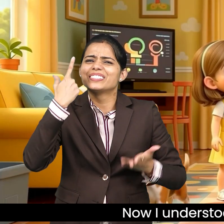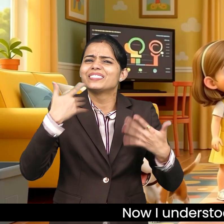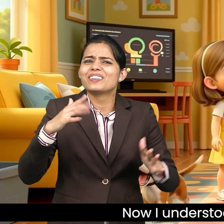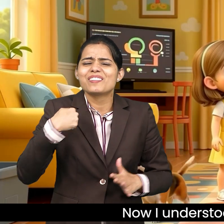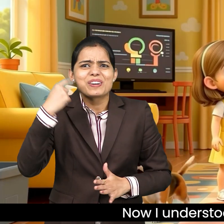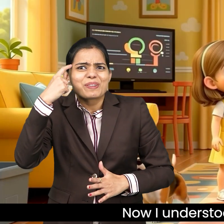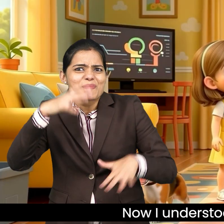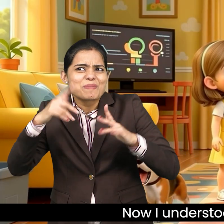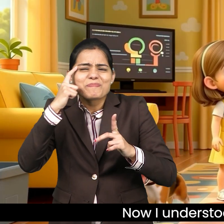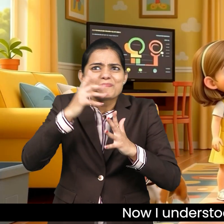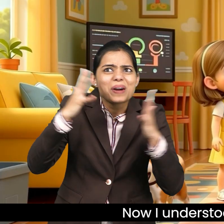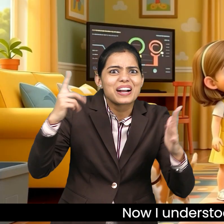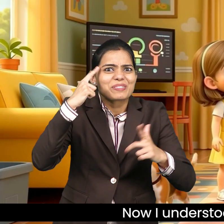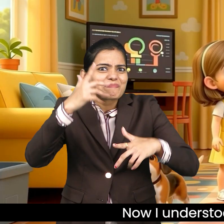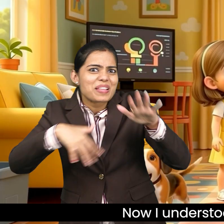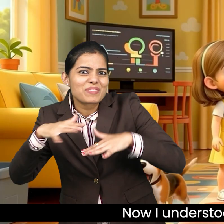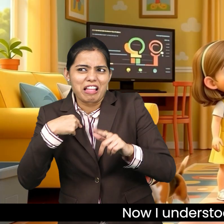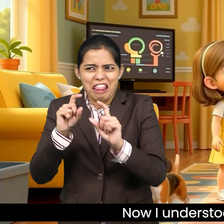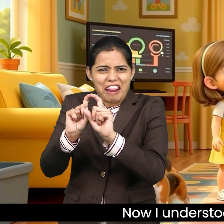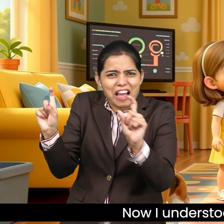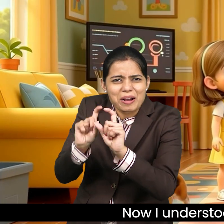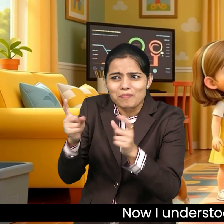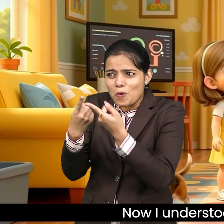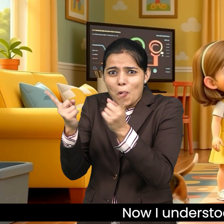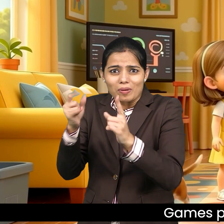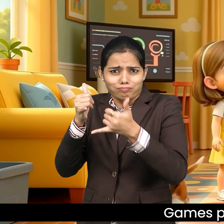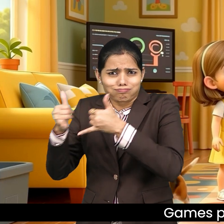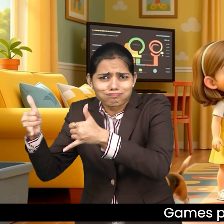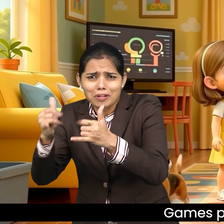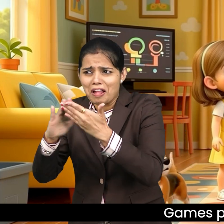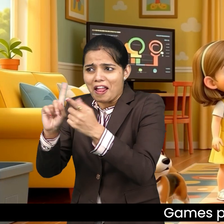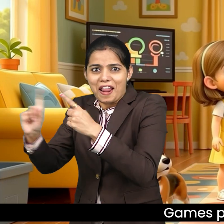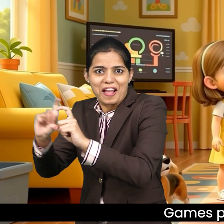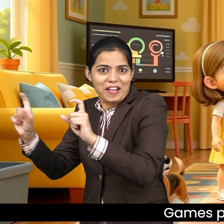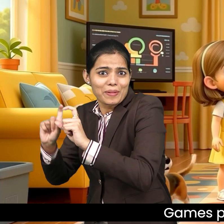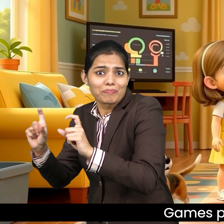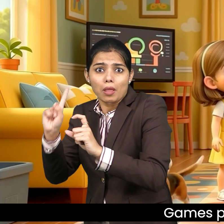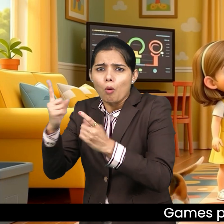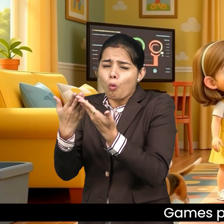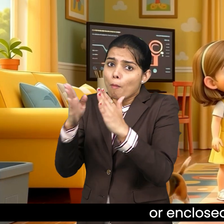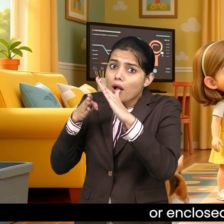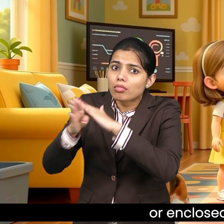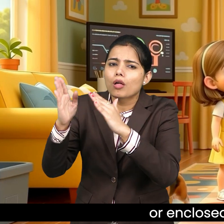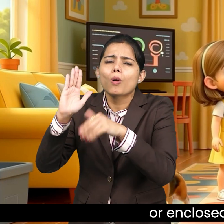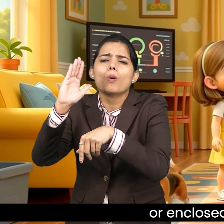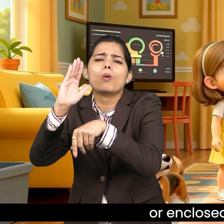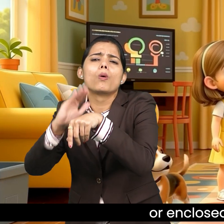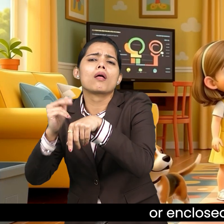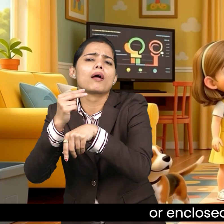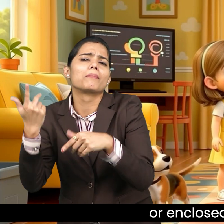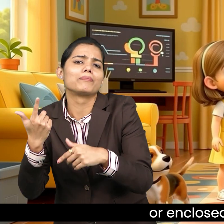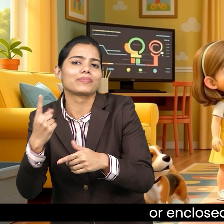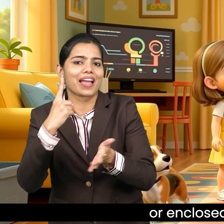Now I understood one thing very clearly, that games played within a building or